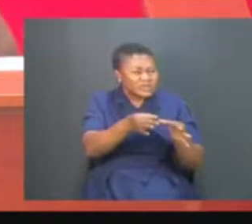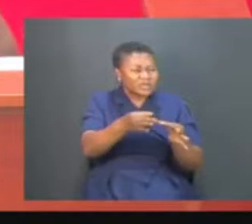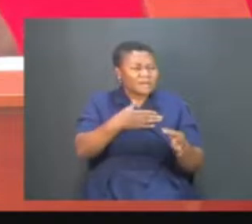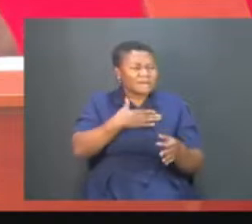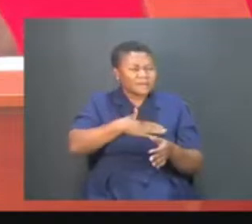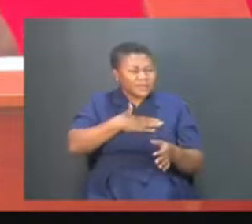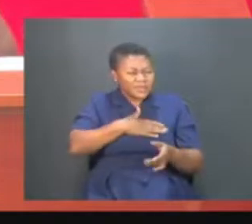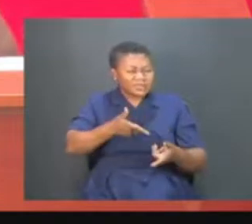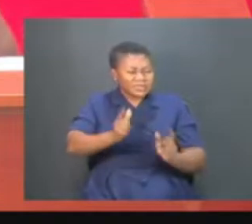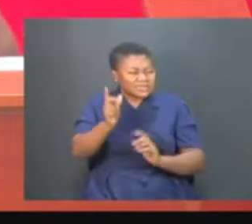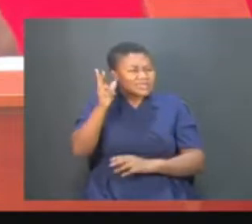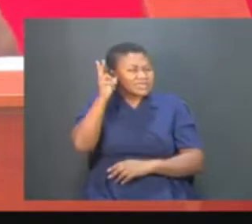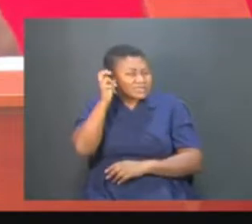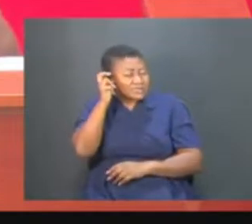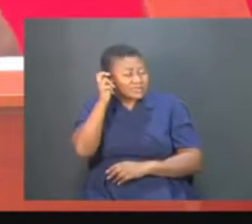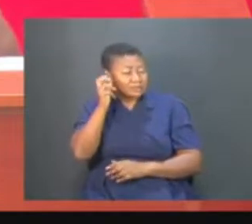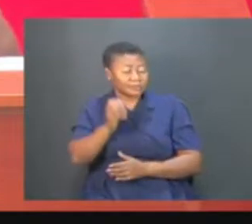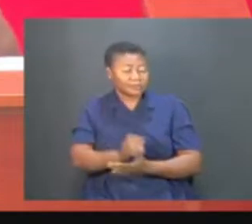him.